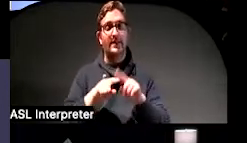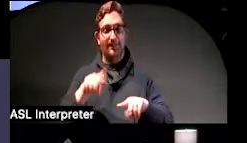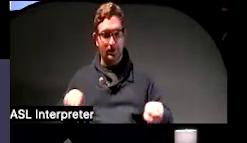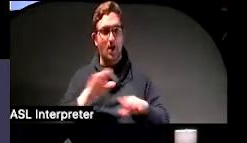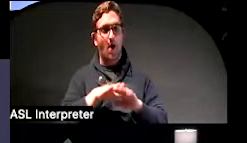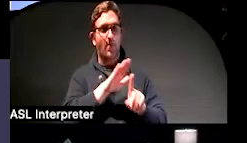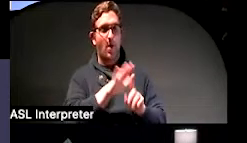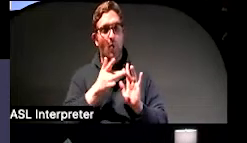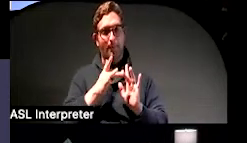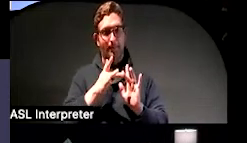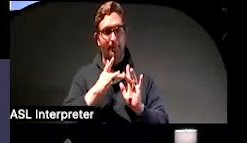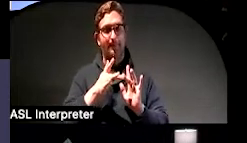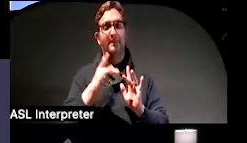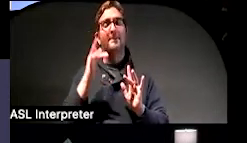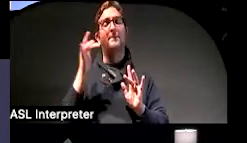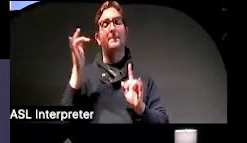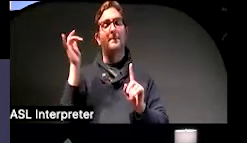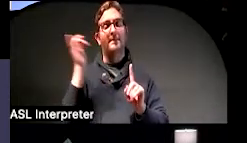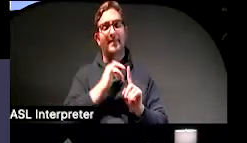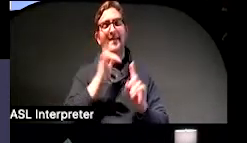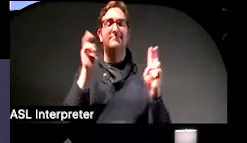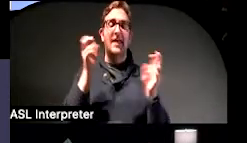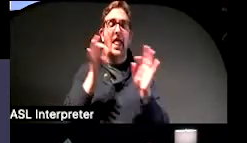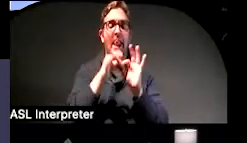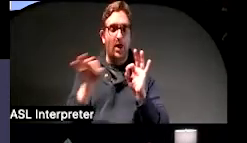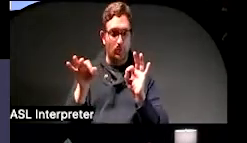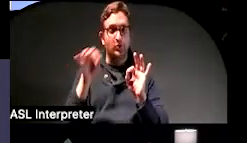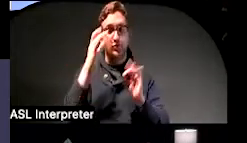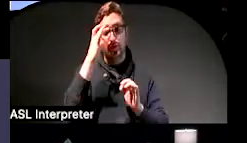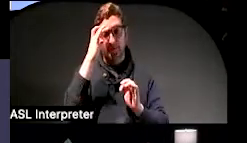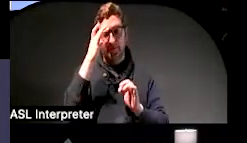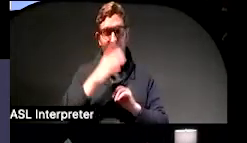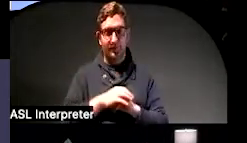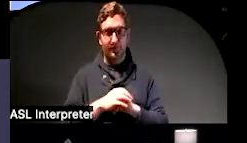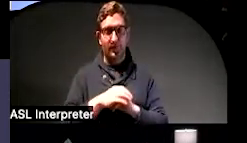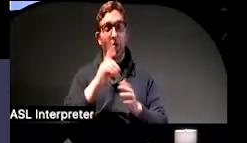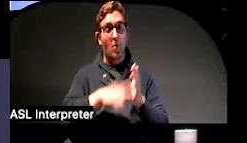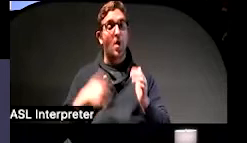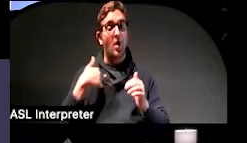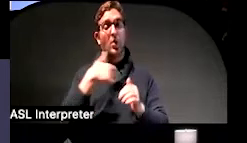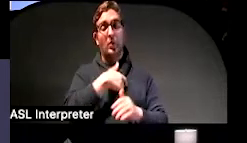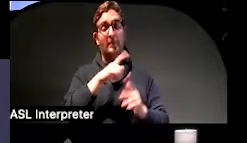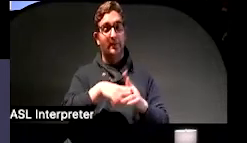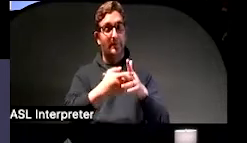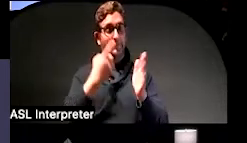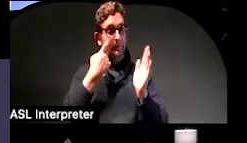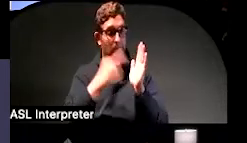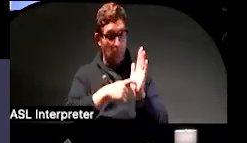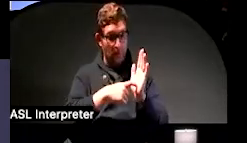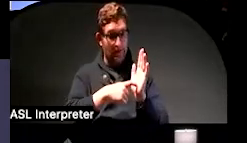webpage. In terms of that language, that dialogue. And what we began to notice from there